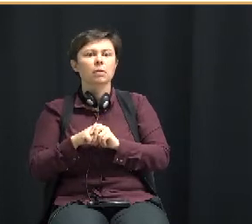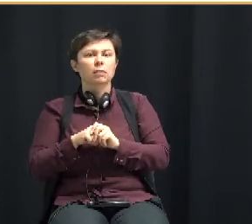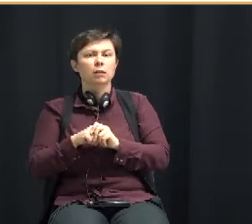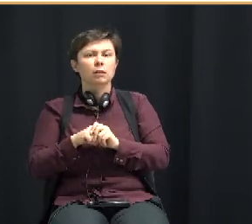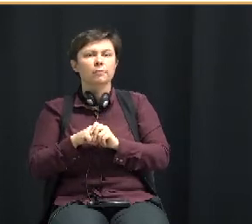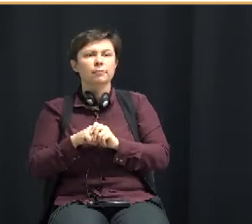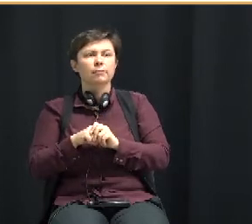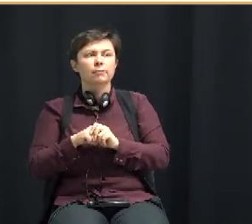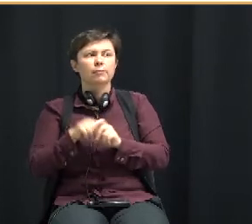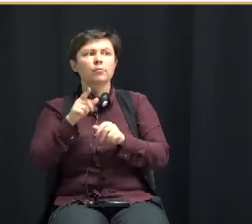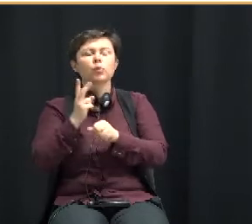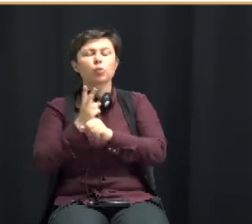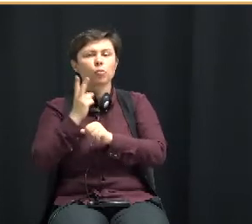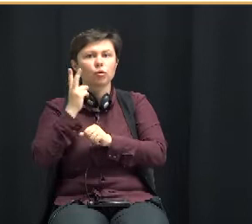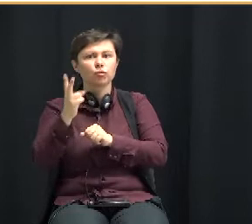that